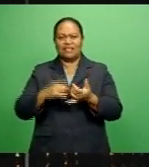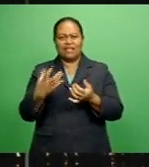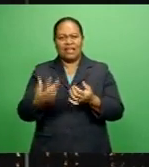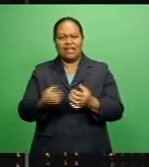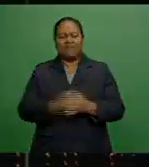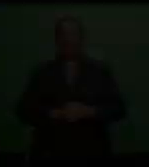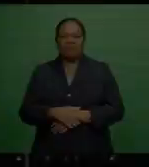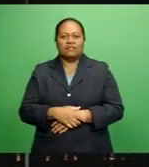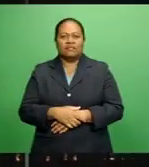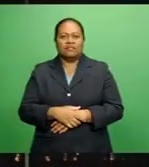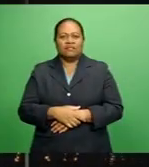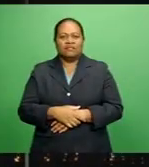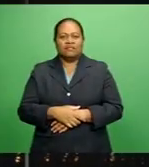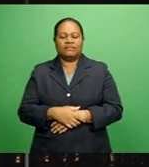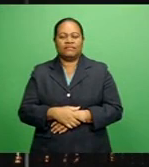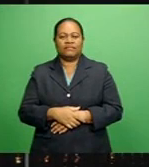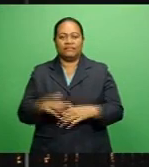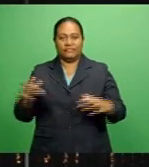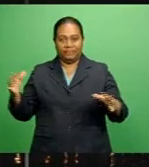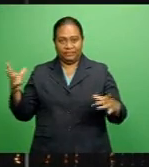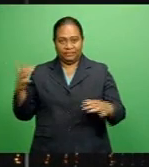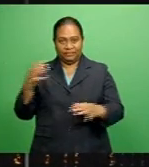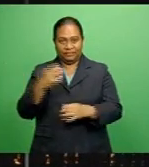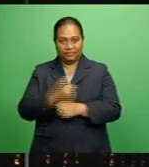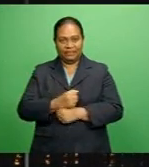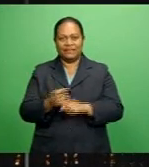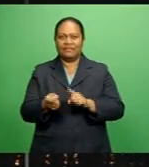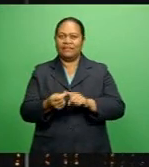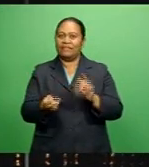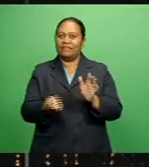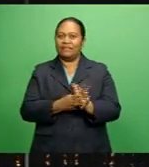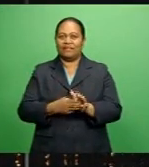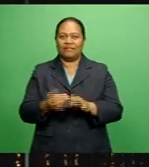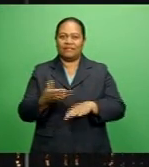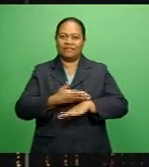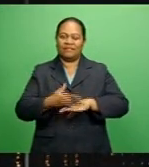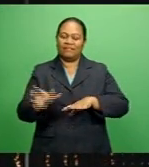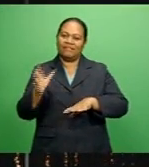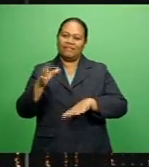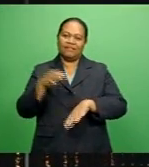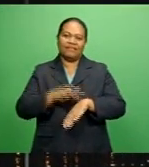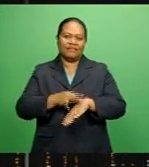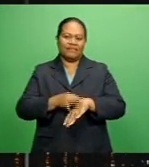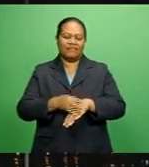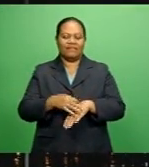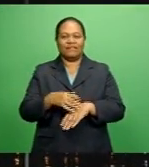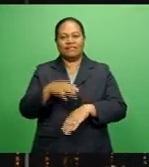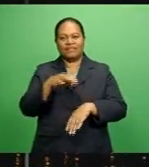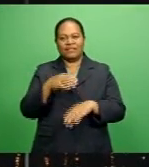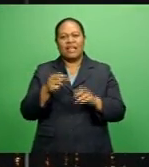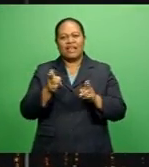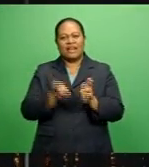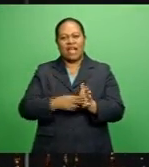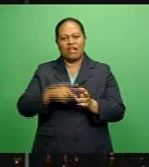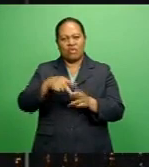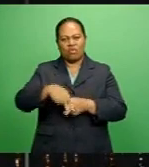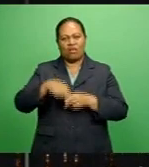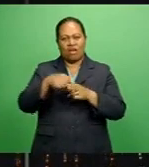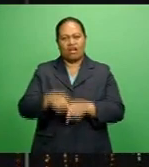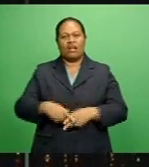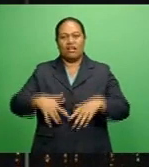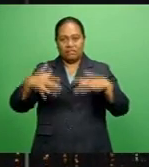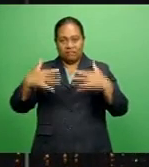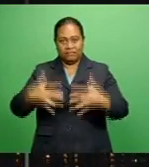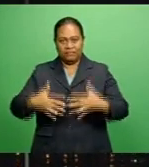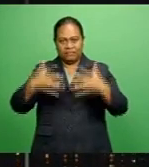for a celebration. Recapping our main stories, PM opens new hospital in Navosa, statistics reveal more